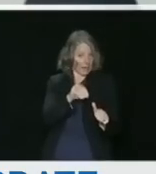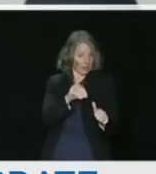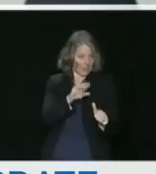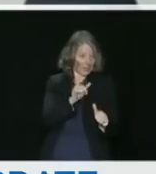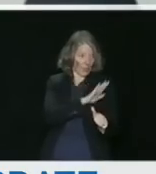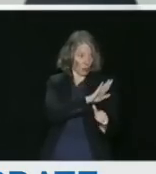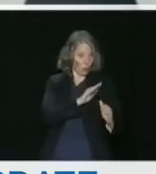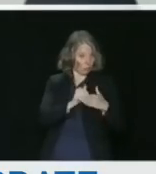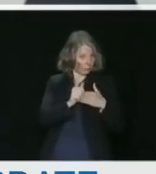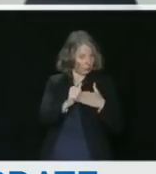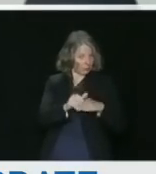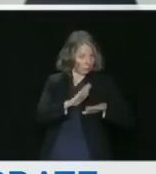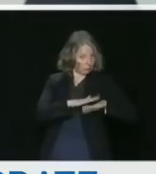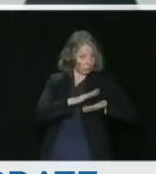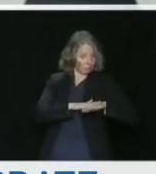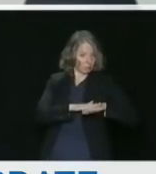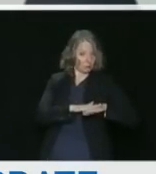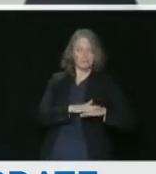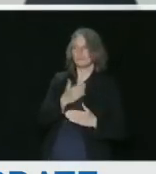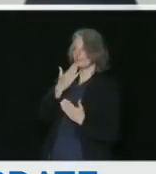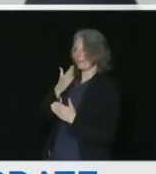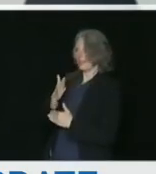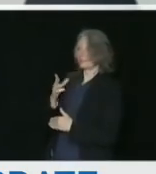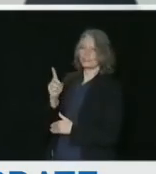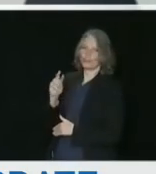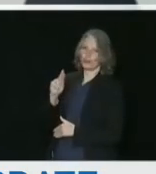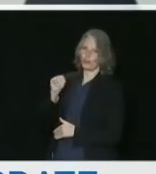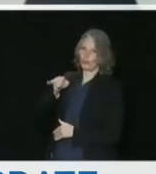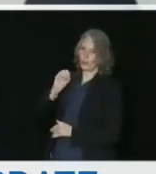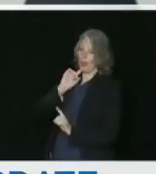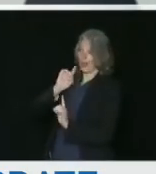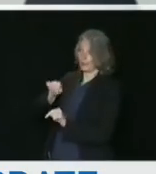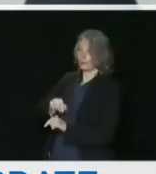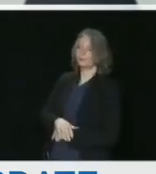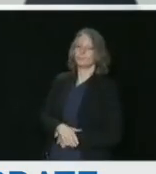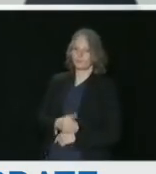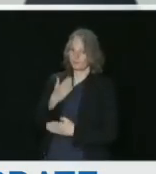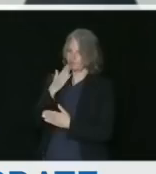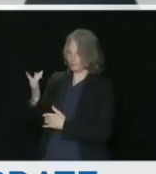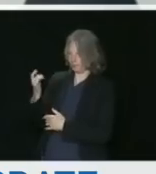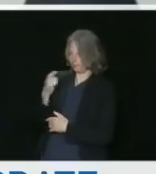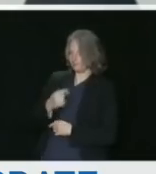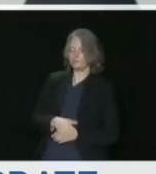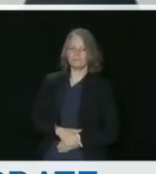Thank you for the question. This, Dr. New, as we always say,